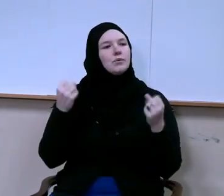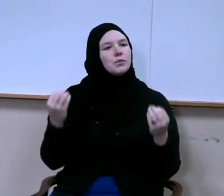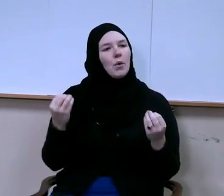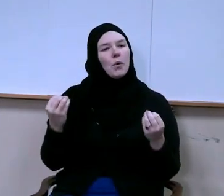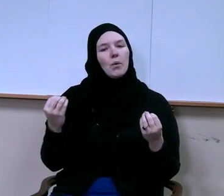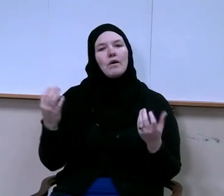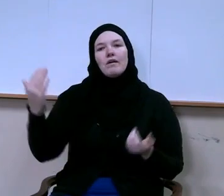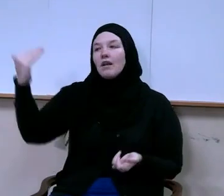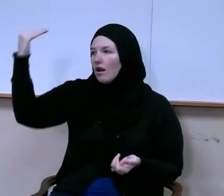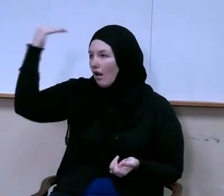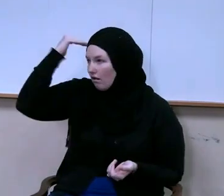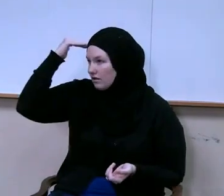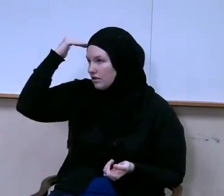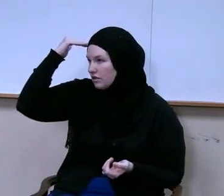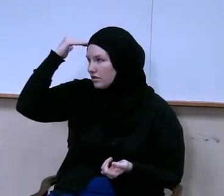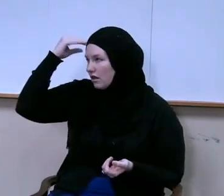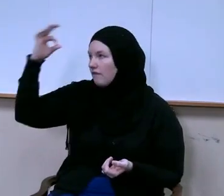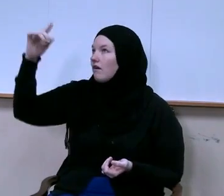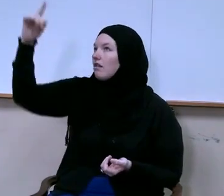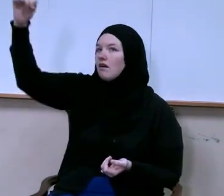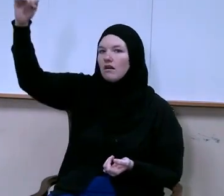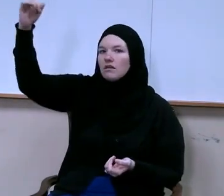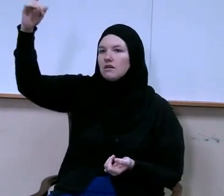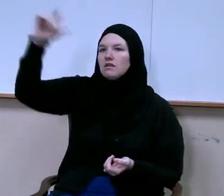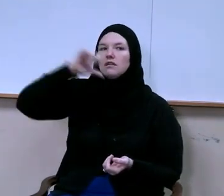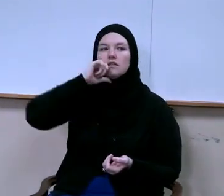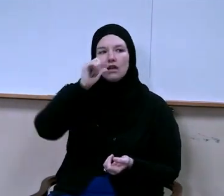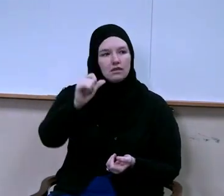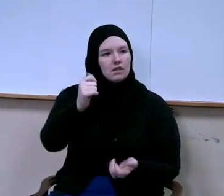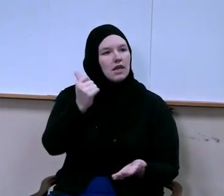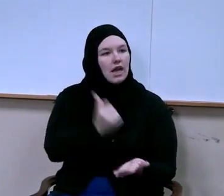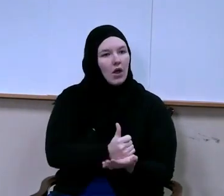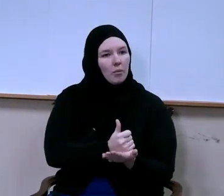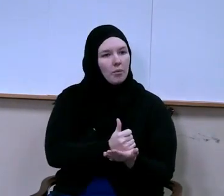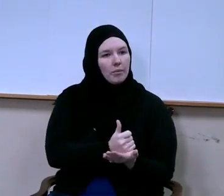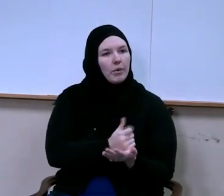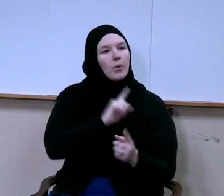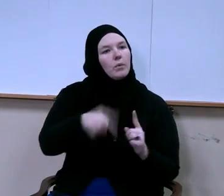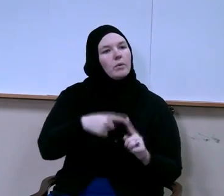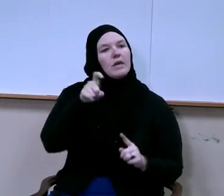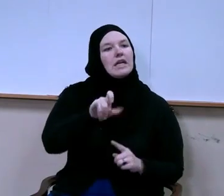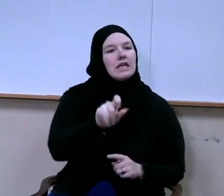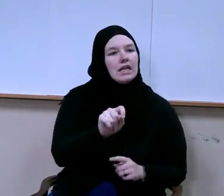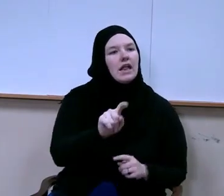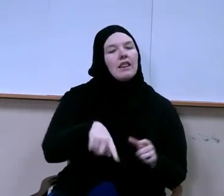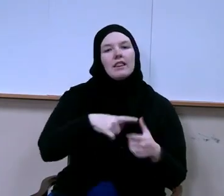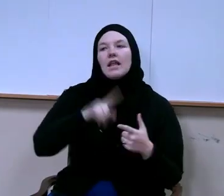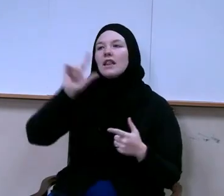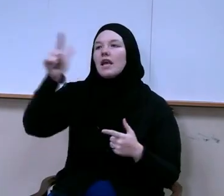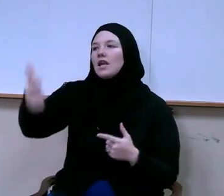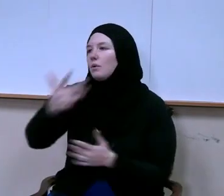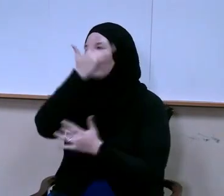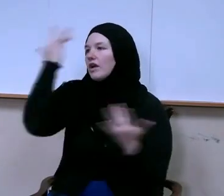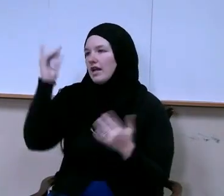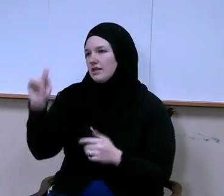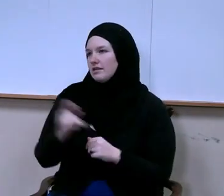So knowledge of Allah doesn't help when we need it and then we forget